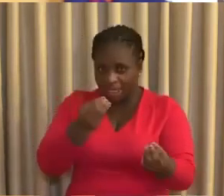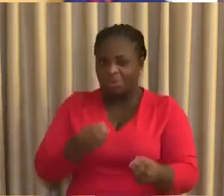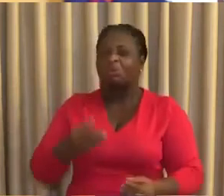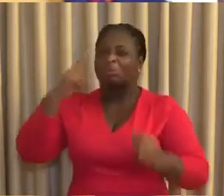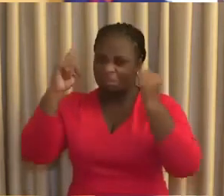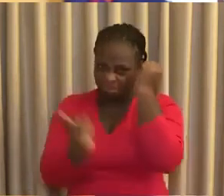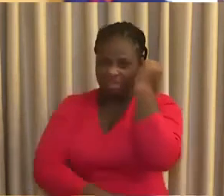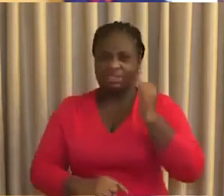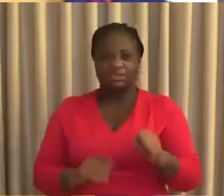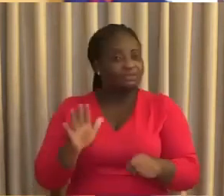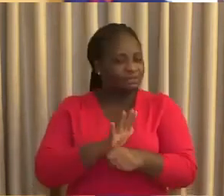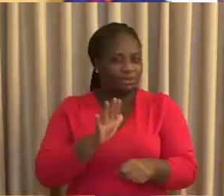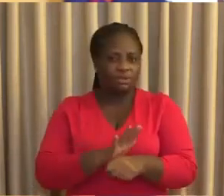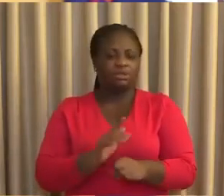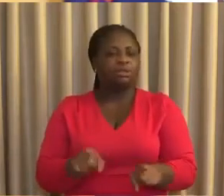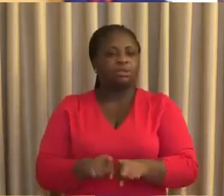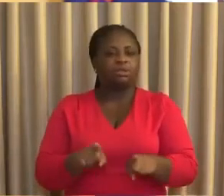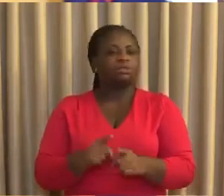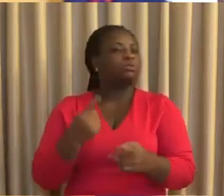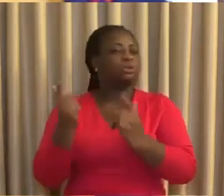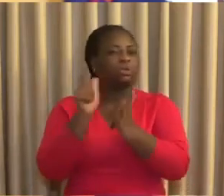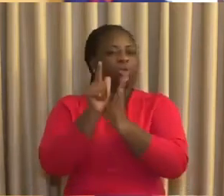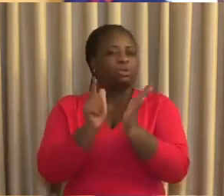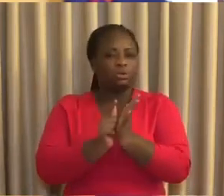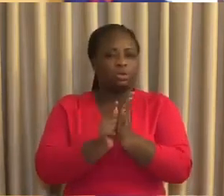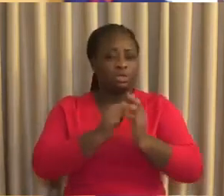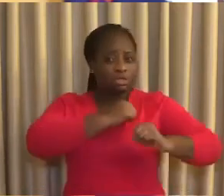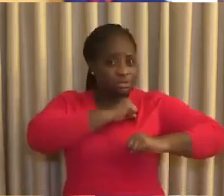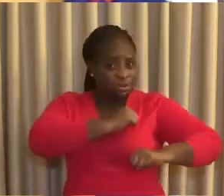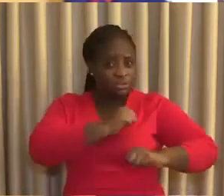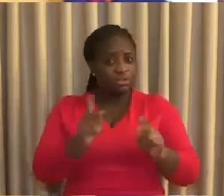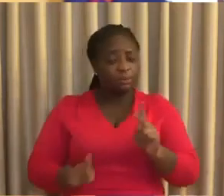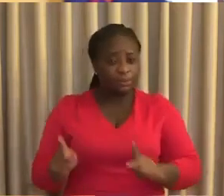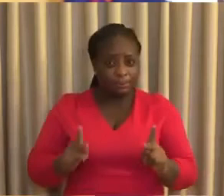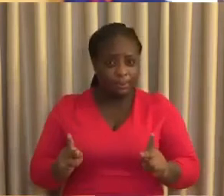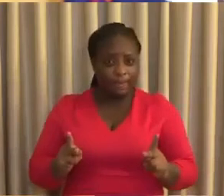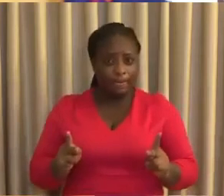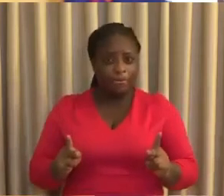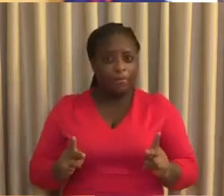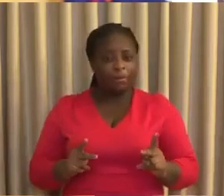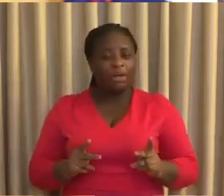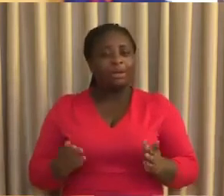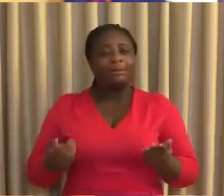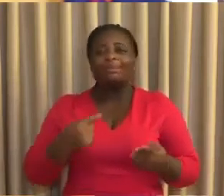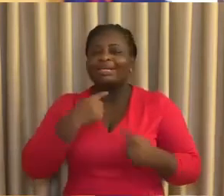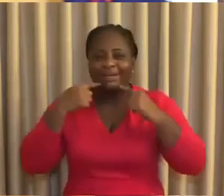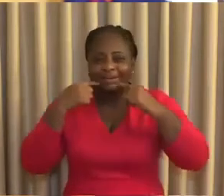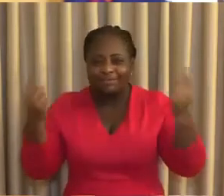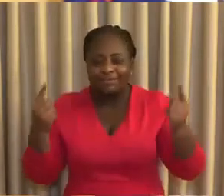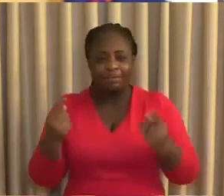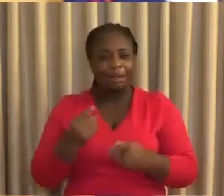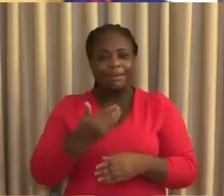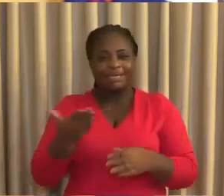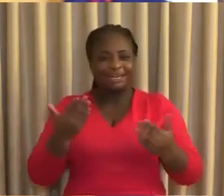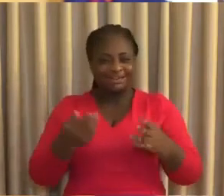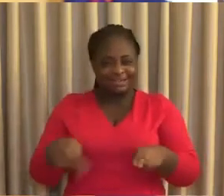law. The security services have been clothed with the necessary power to enforce these measures,